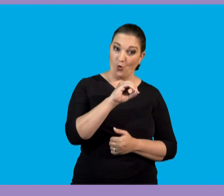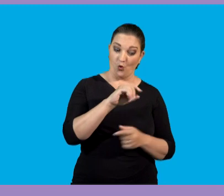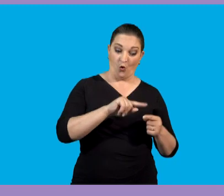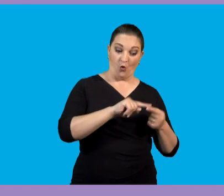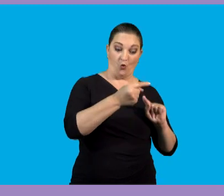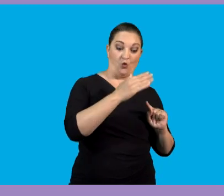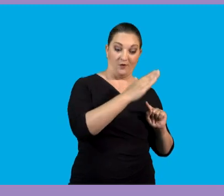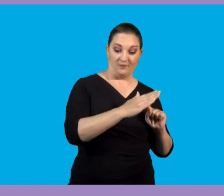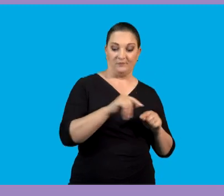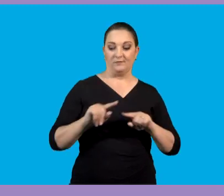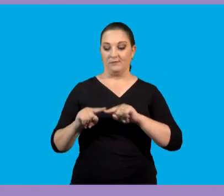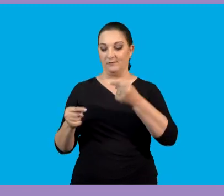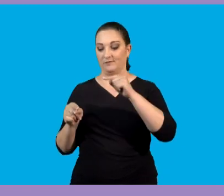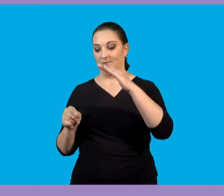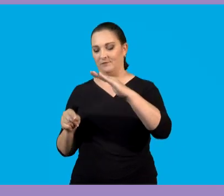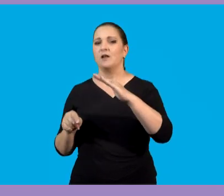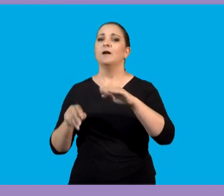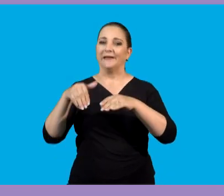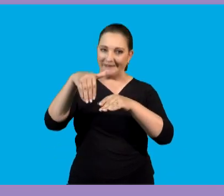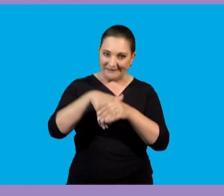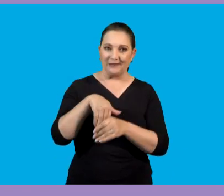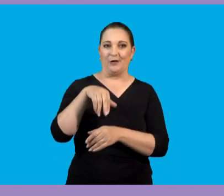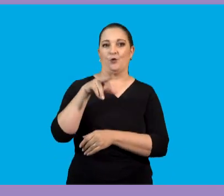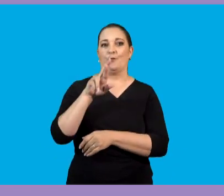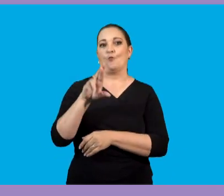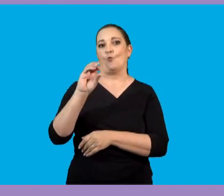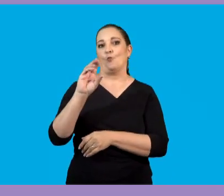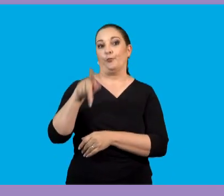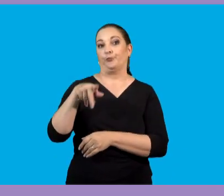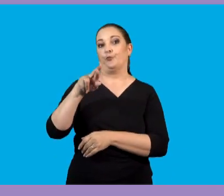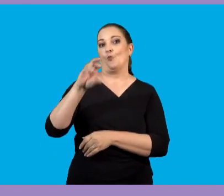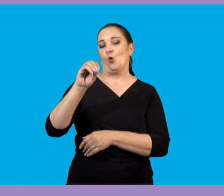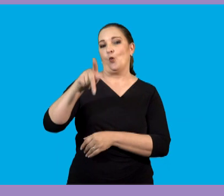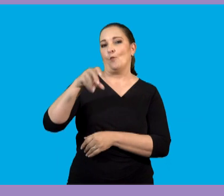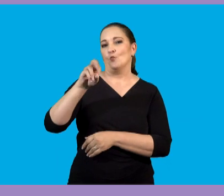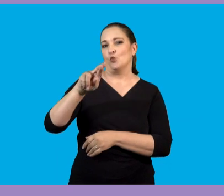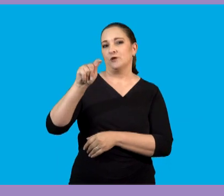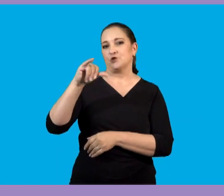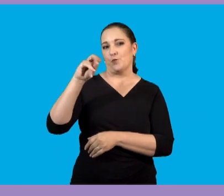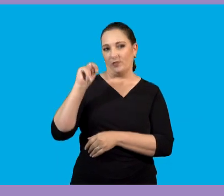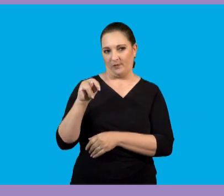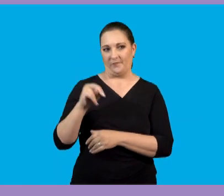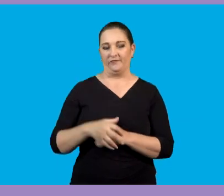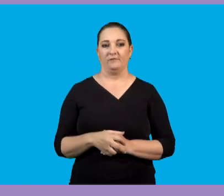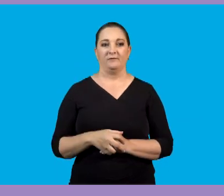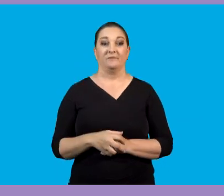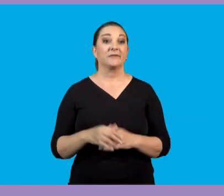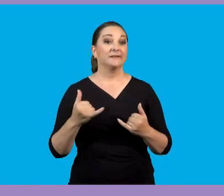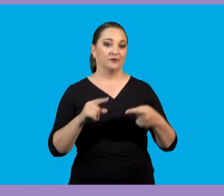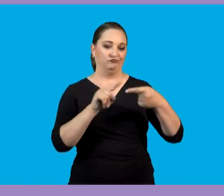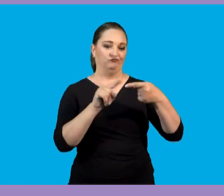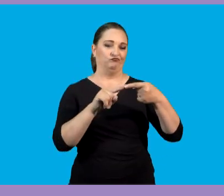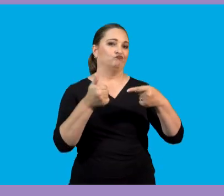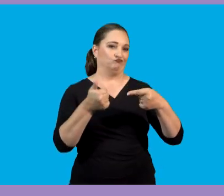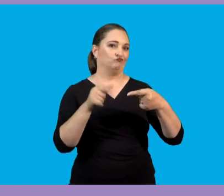sides are in proportion. What about the angles? Because another condition that would make these